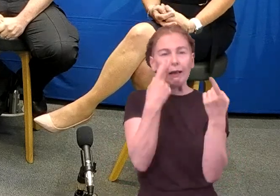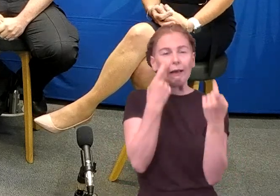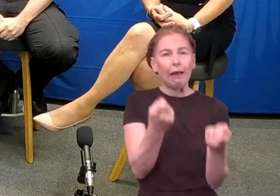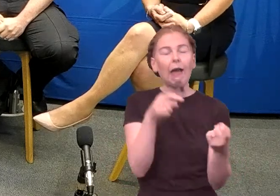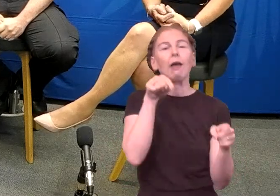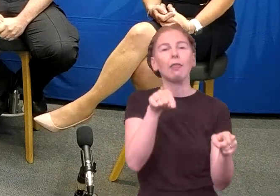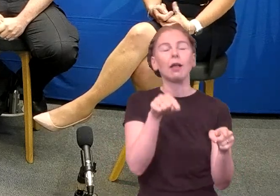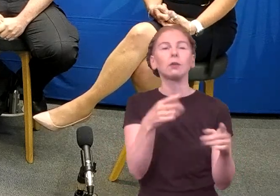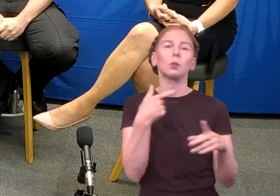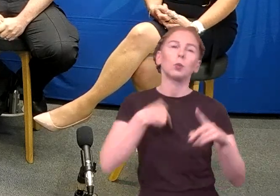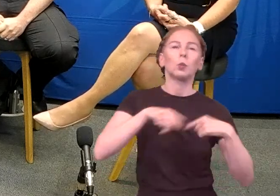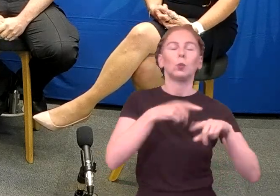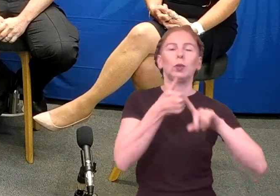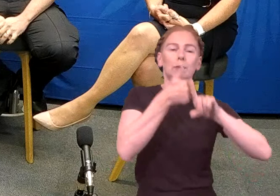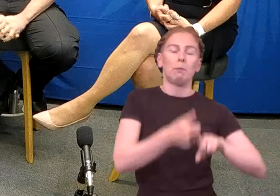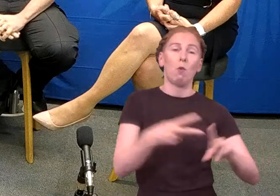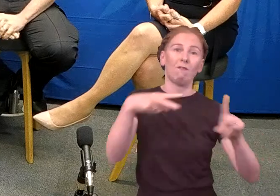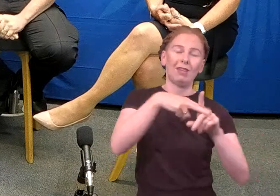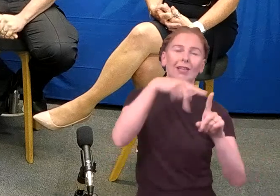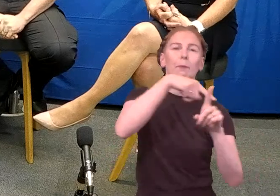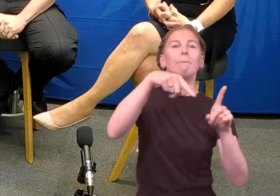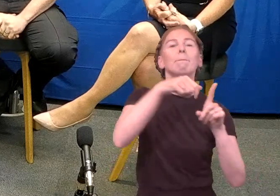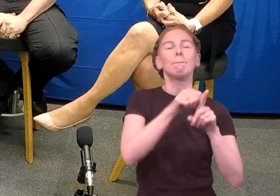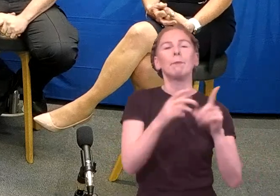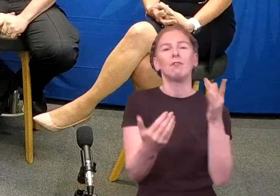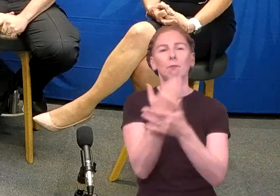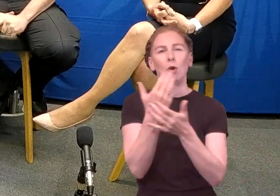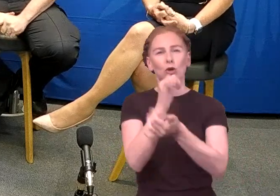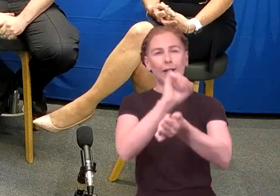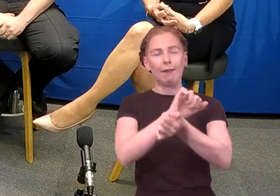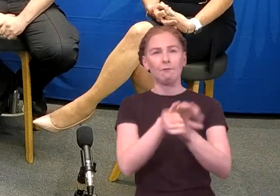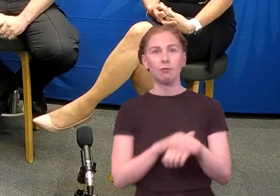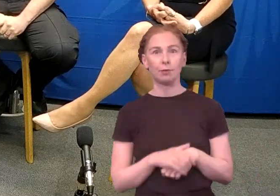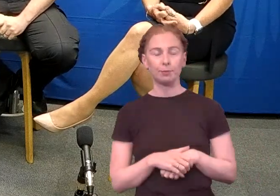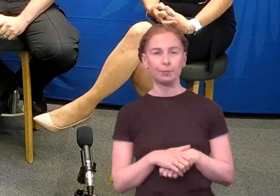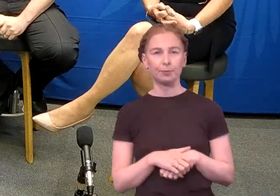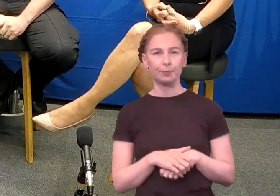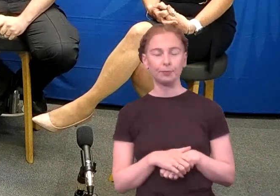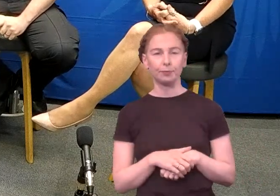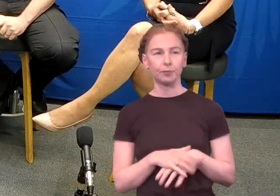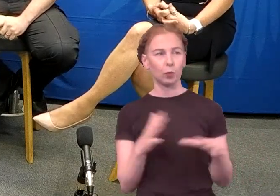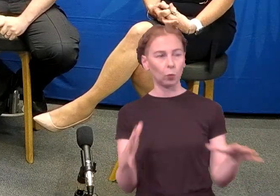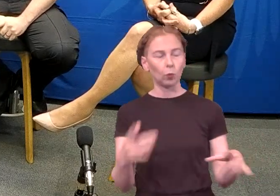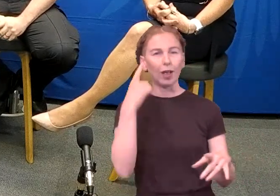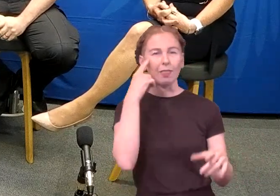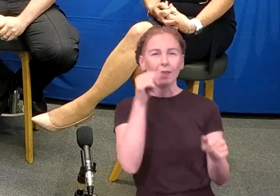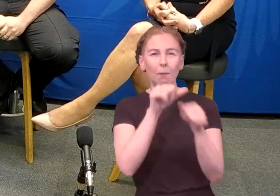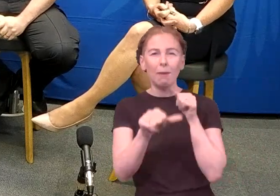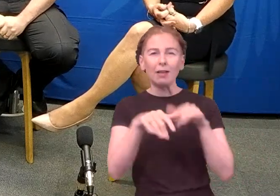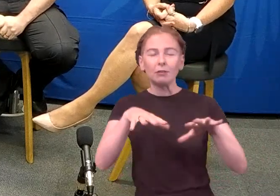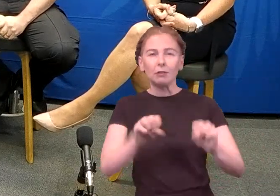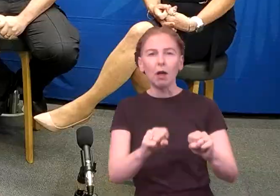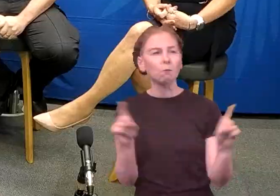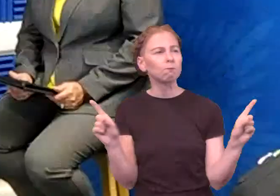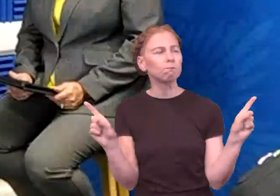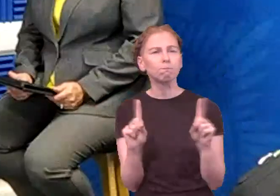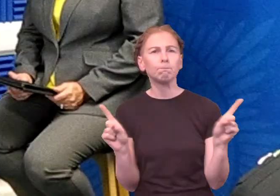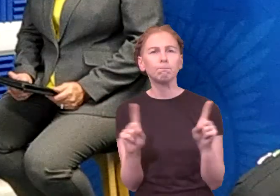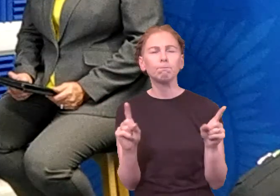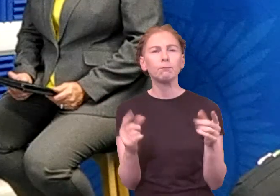modern day slavery. Thank you. Thanks everyone. So I think we probably best start off with considering what is modern